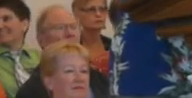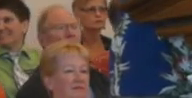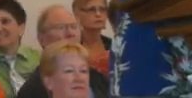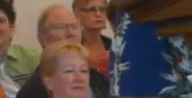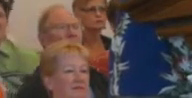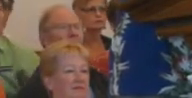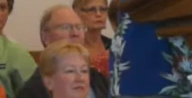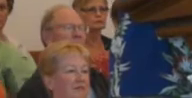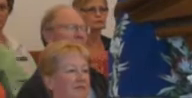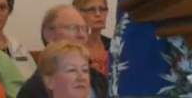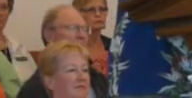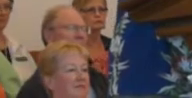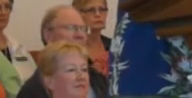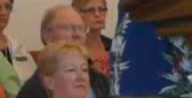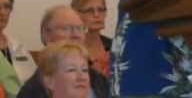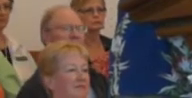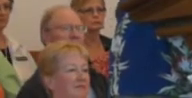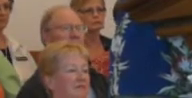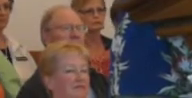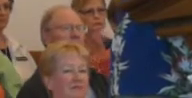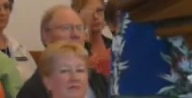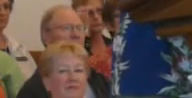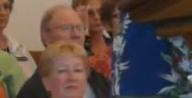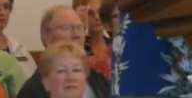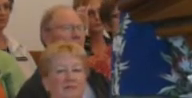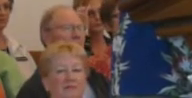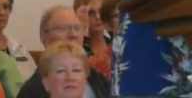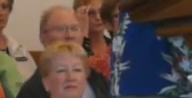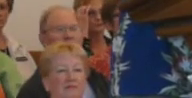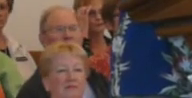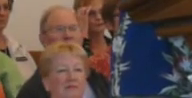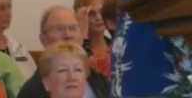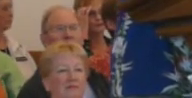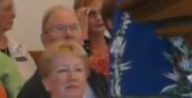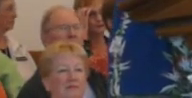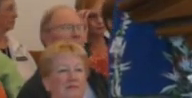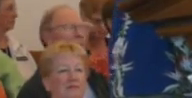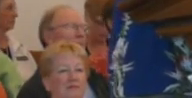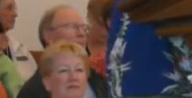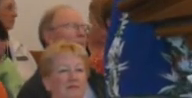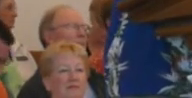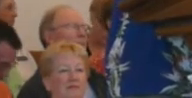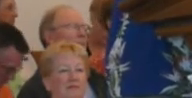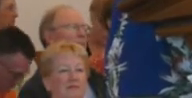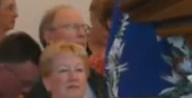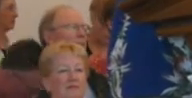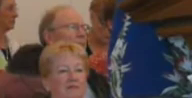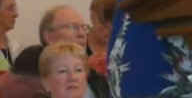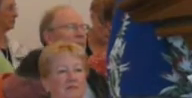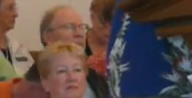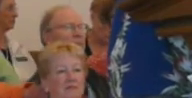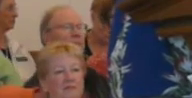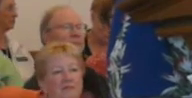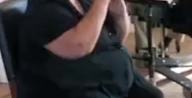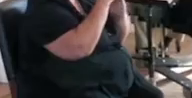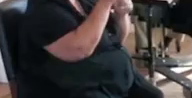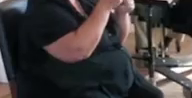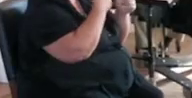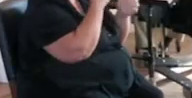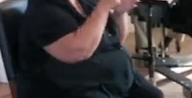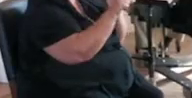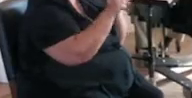of Friendship pads? And if you could please fill that out and put the date on the top of the first page, whoever gets the first